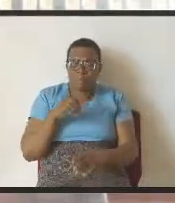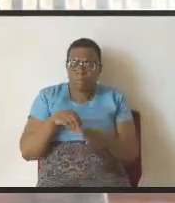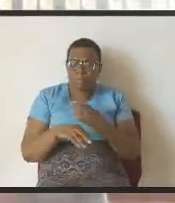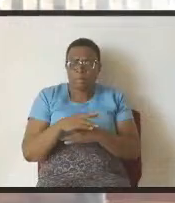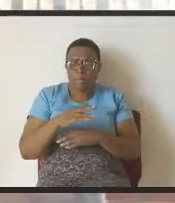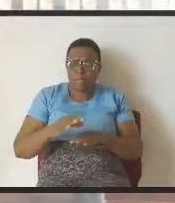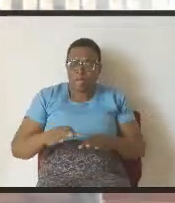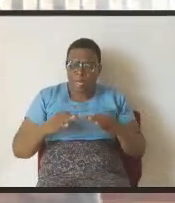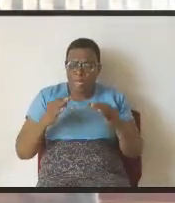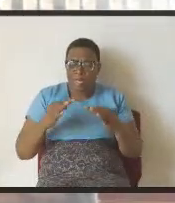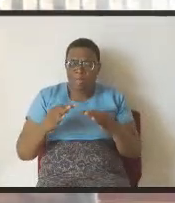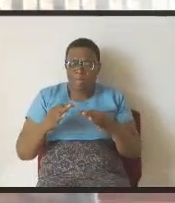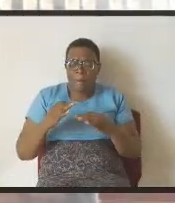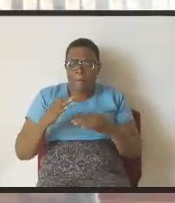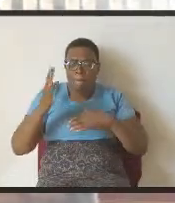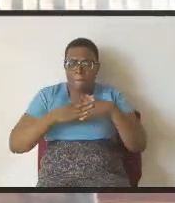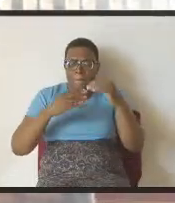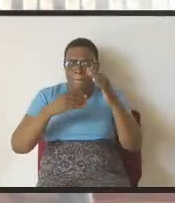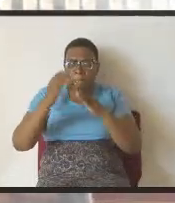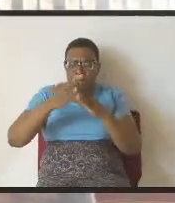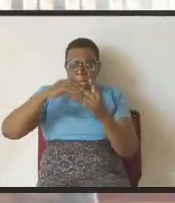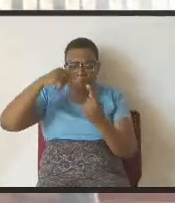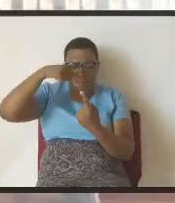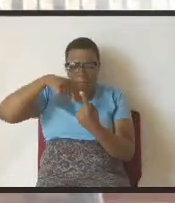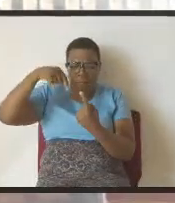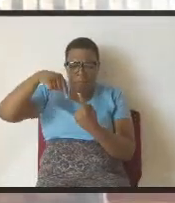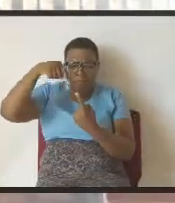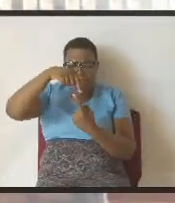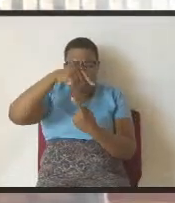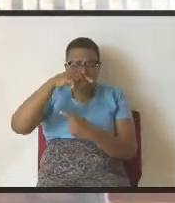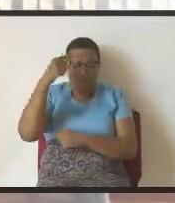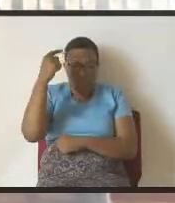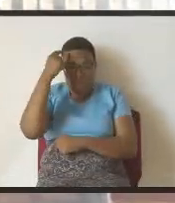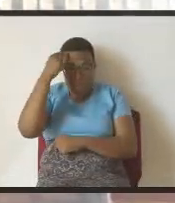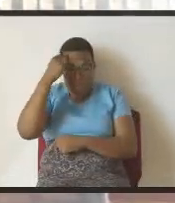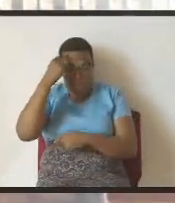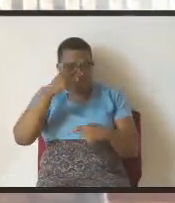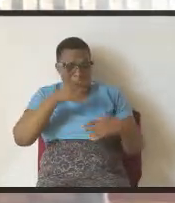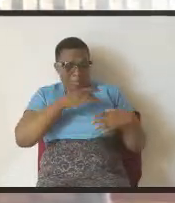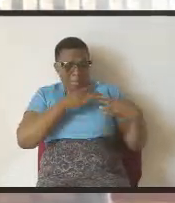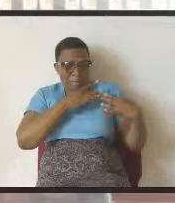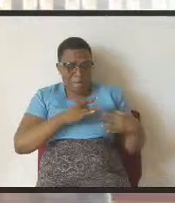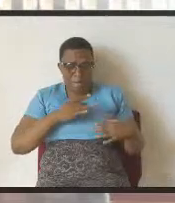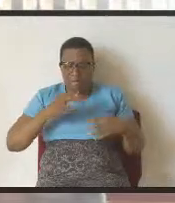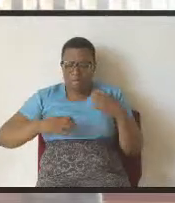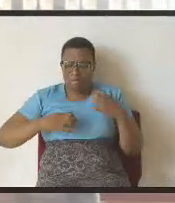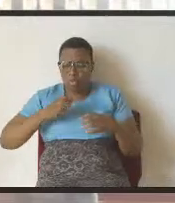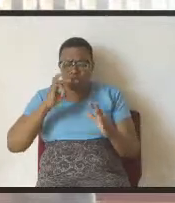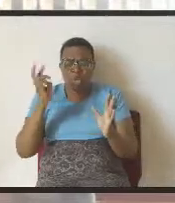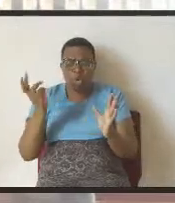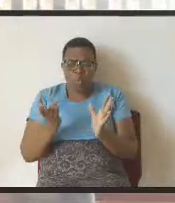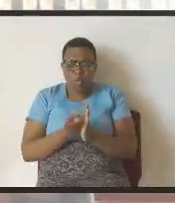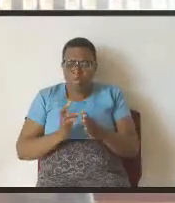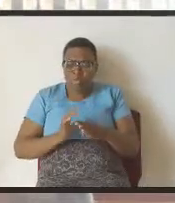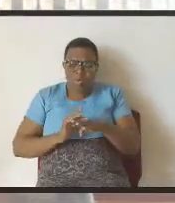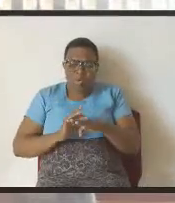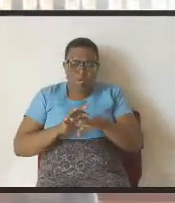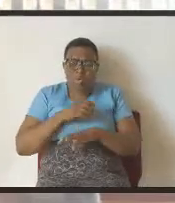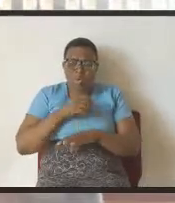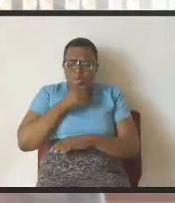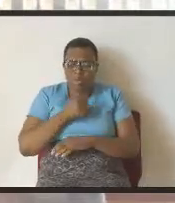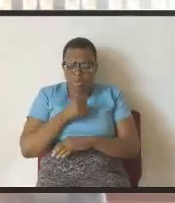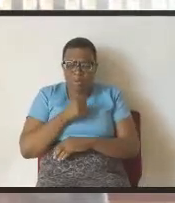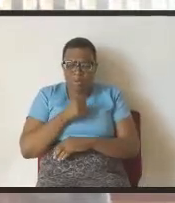I beg you to build a hedge around his mind and heart, emotion and will, that at an early